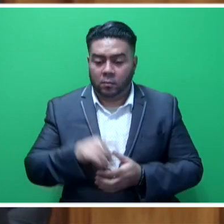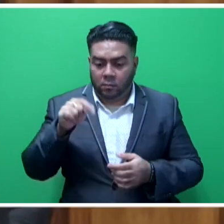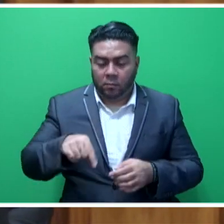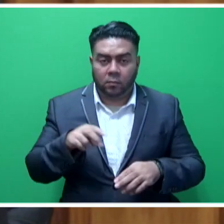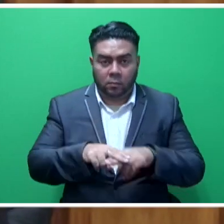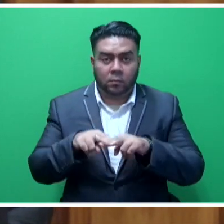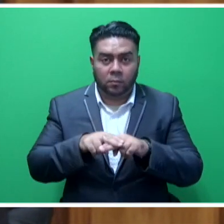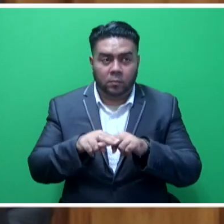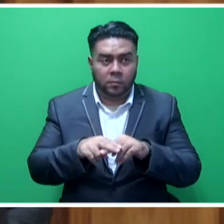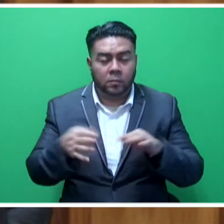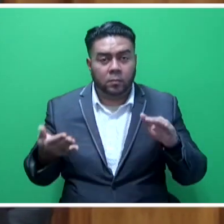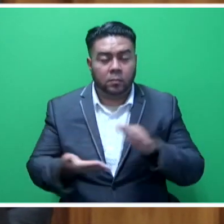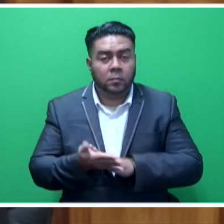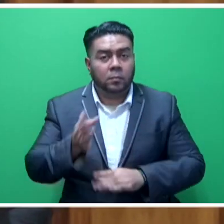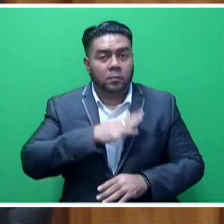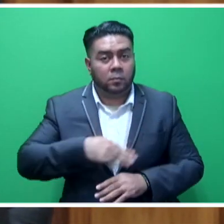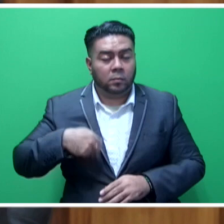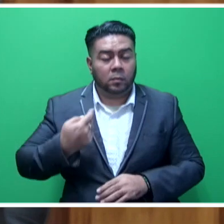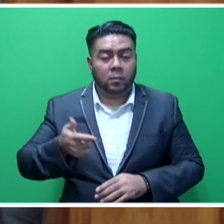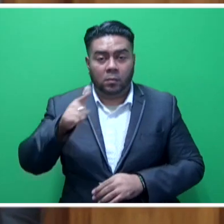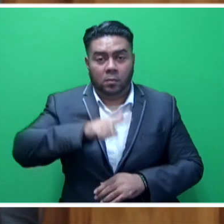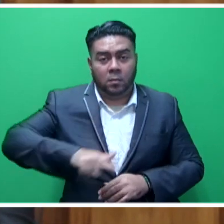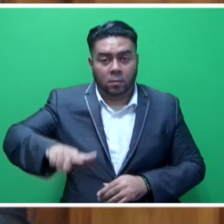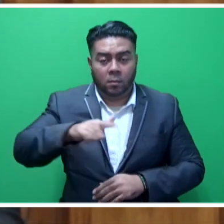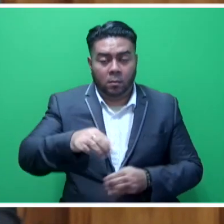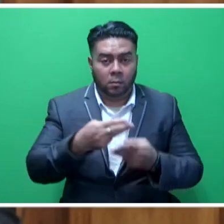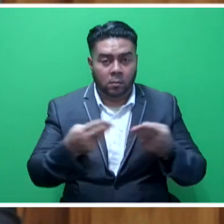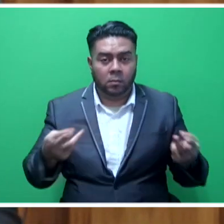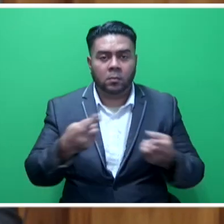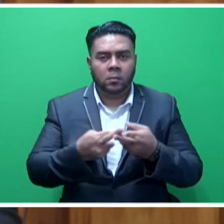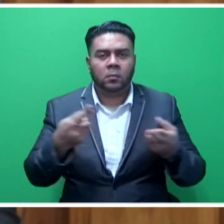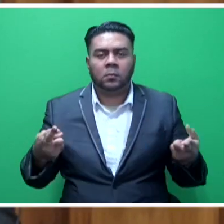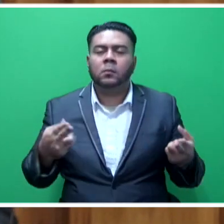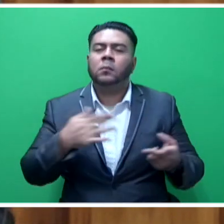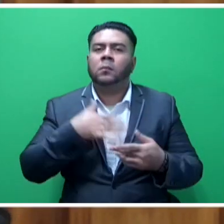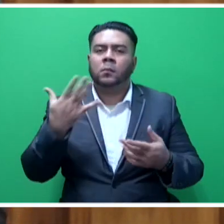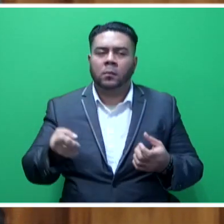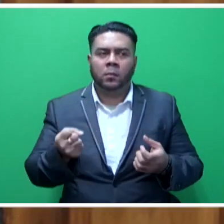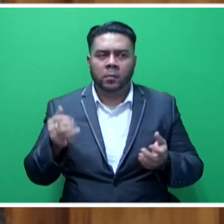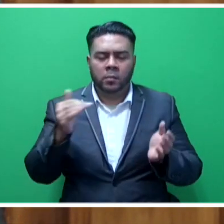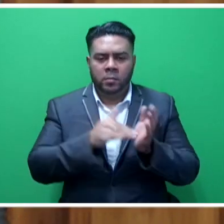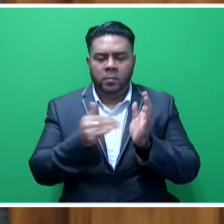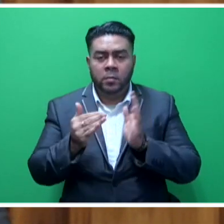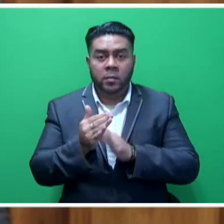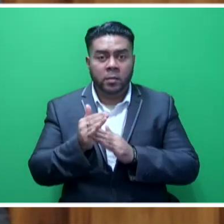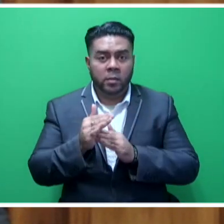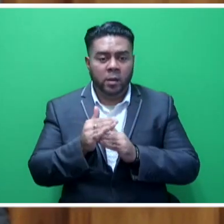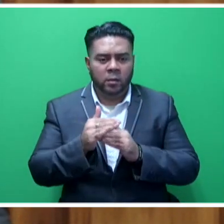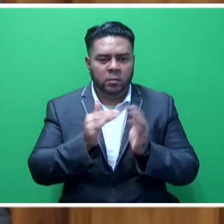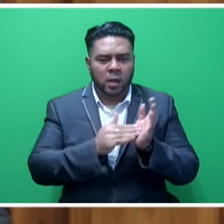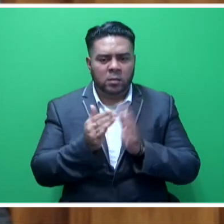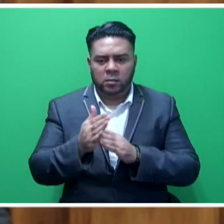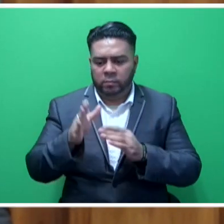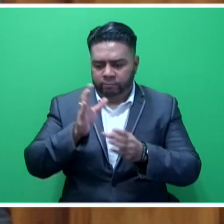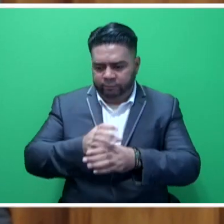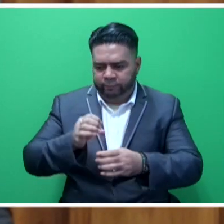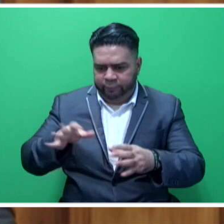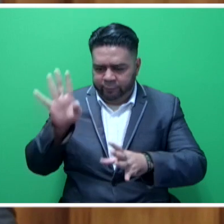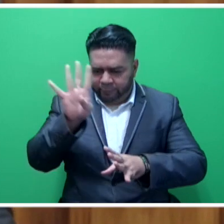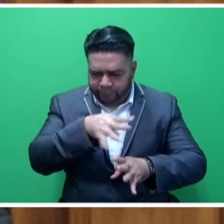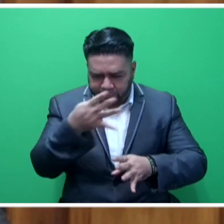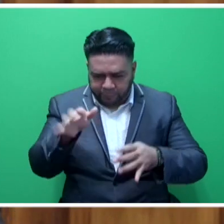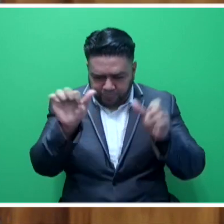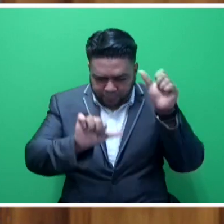Fiji, under the Ministry of Lands and Mineral Resources, we have a seismological unit that